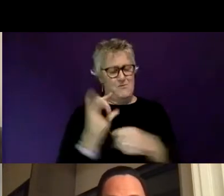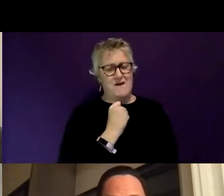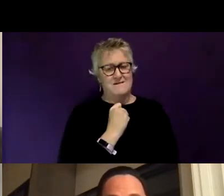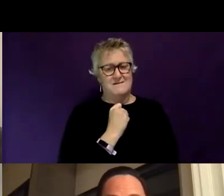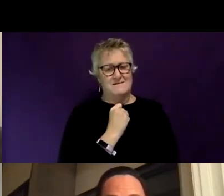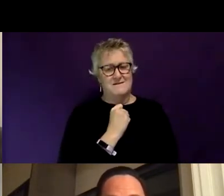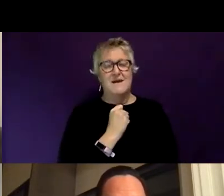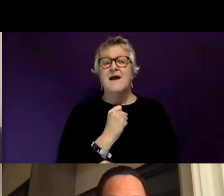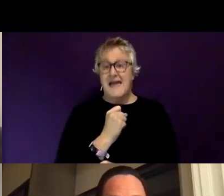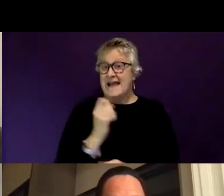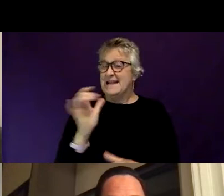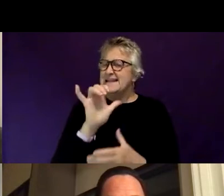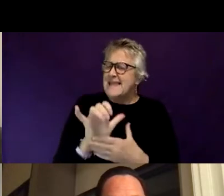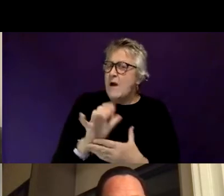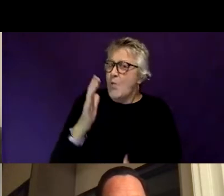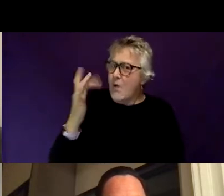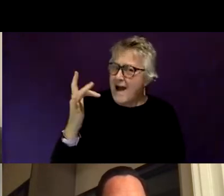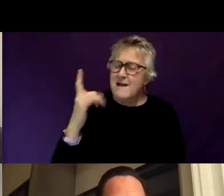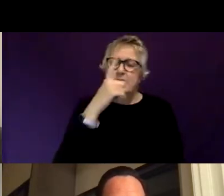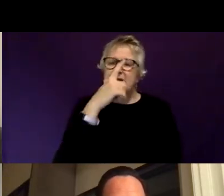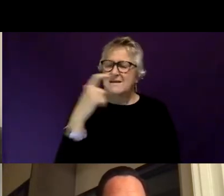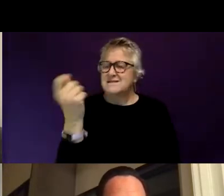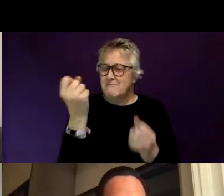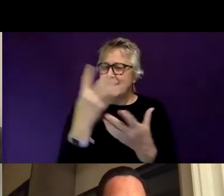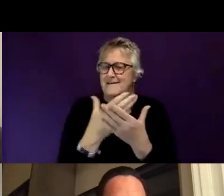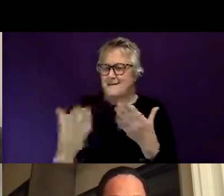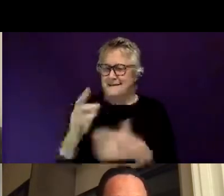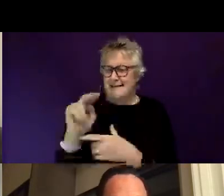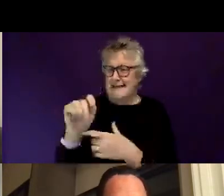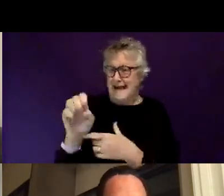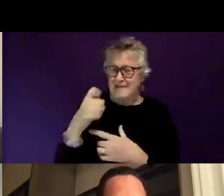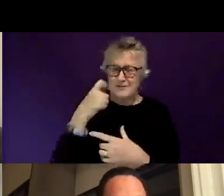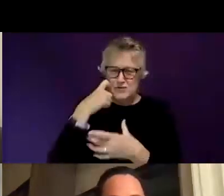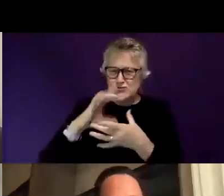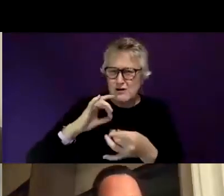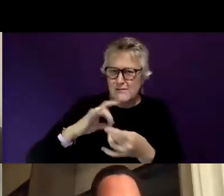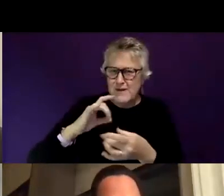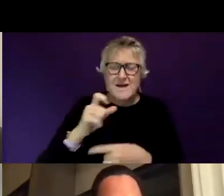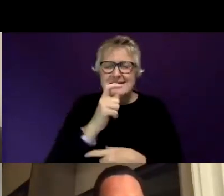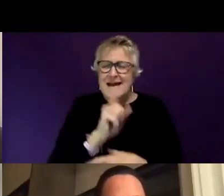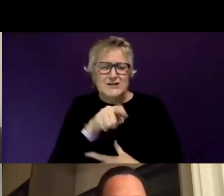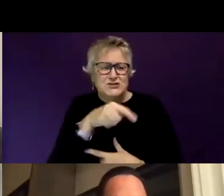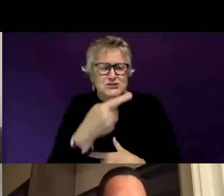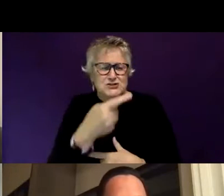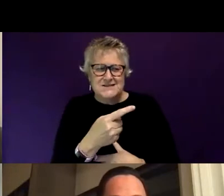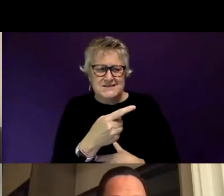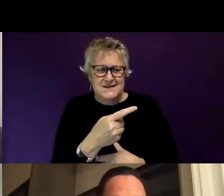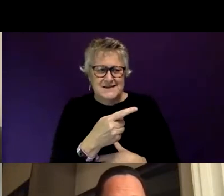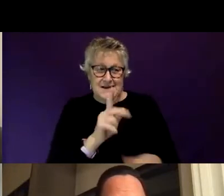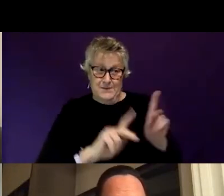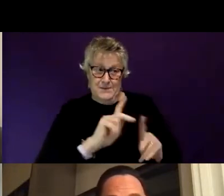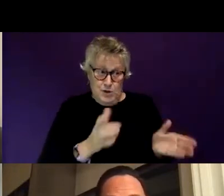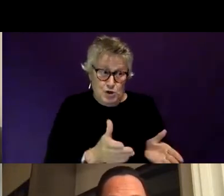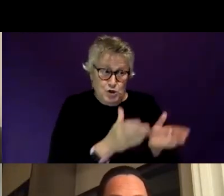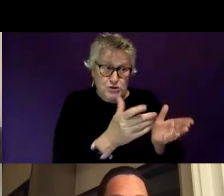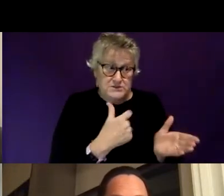that Nate was just talking about. It wasn't just that personal encouragement of key individuals like my former boss, but it was also the